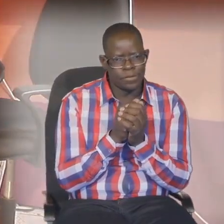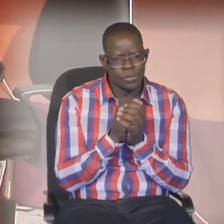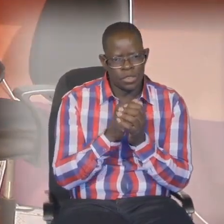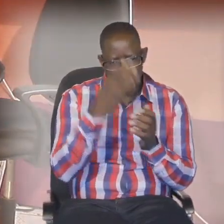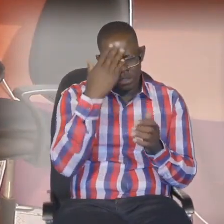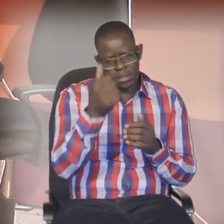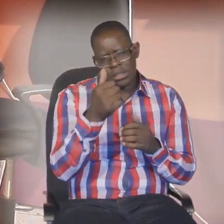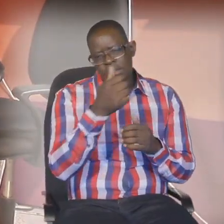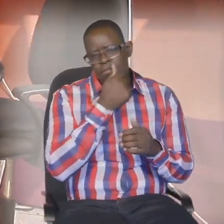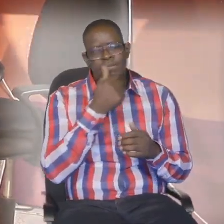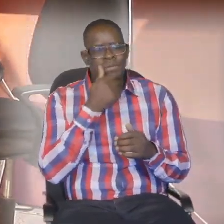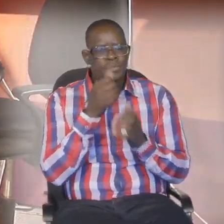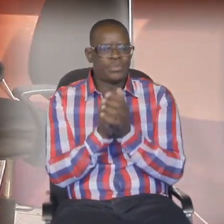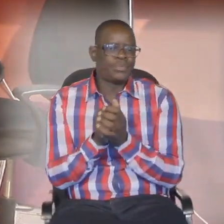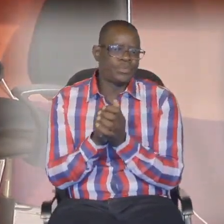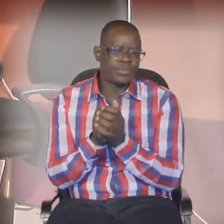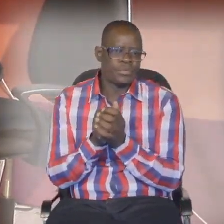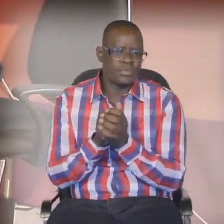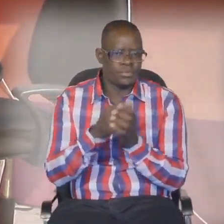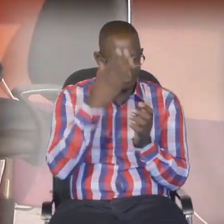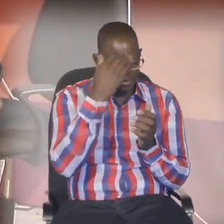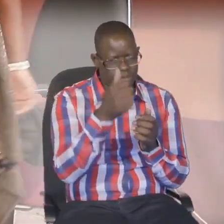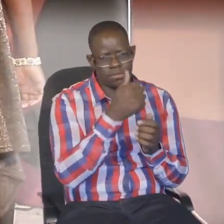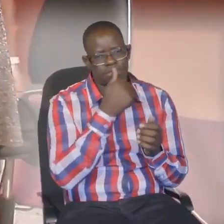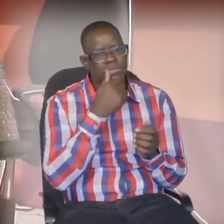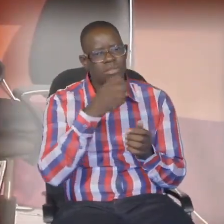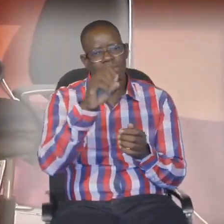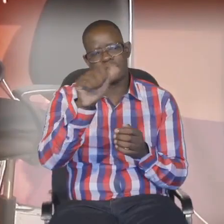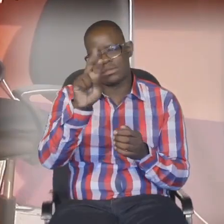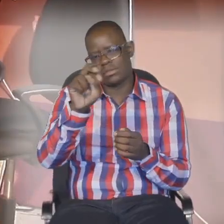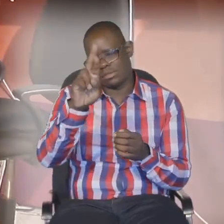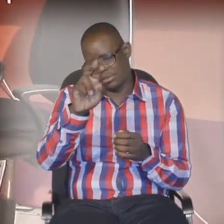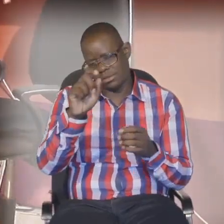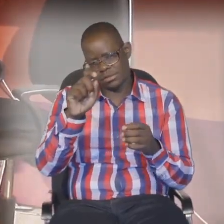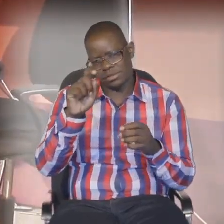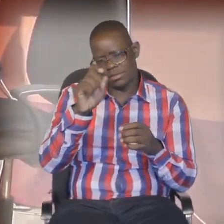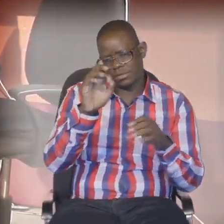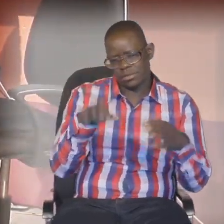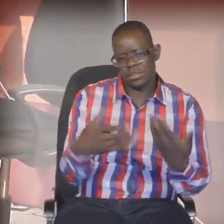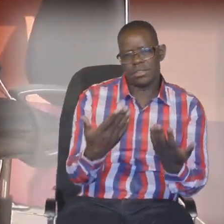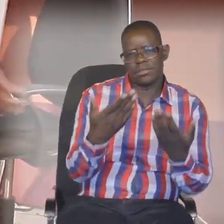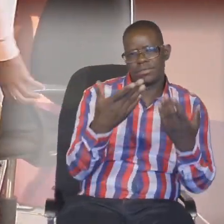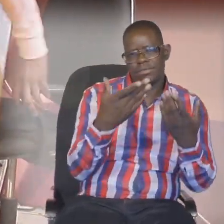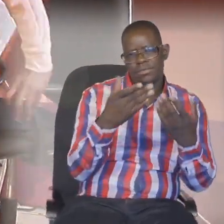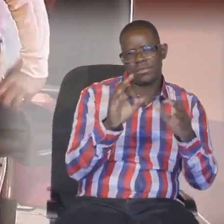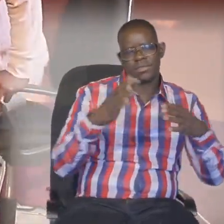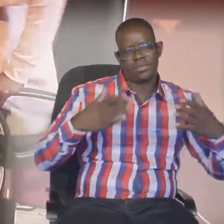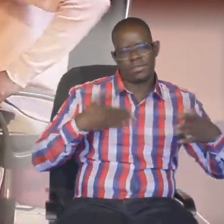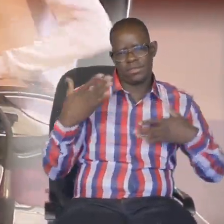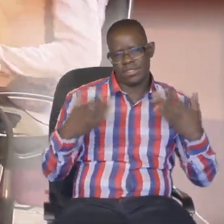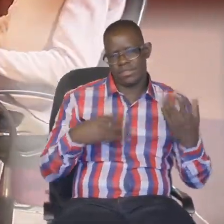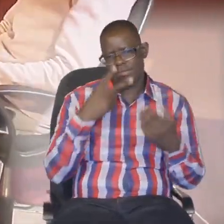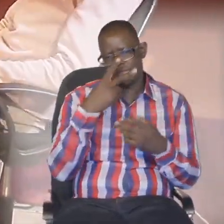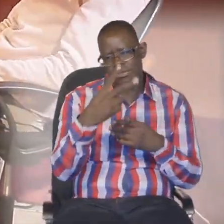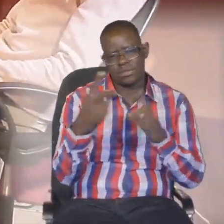Hi, Auntie. Hi, Auntie Sarah. Hi, Aunt Sarah. Hi Frank, Michelle and David. I'm very happy to see you. Yeah,